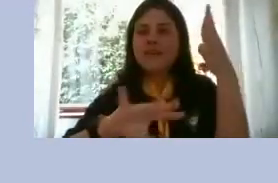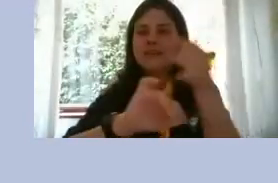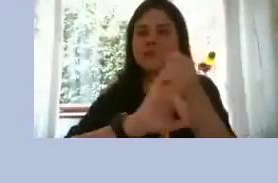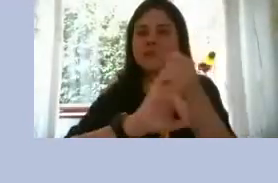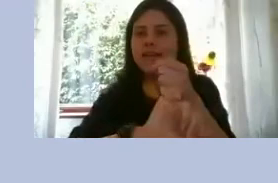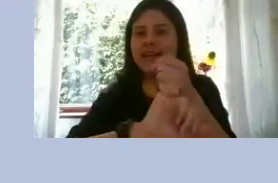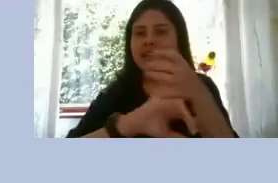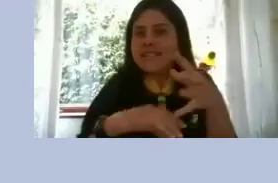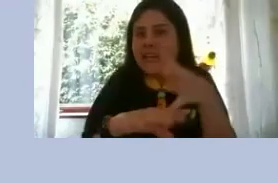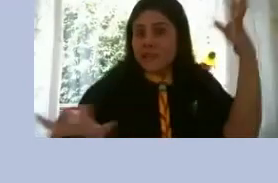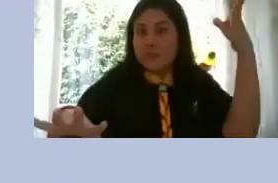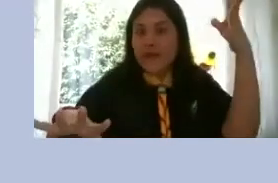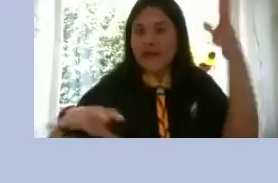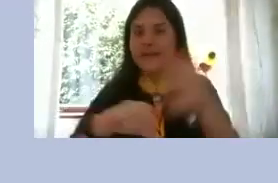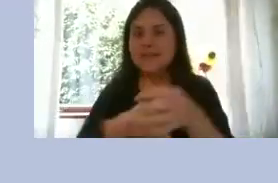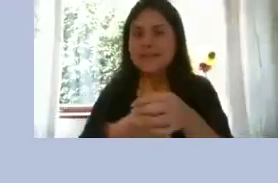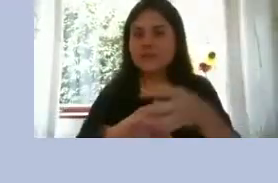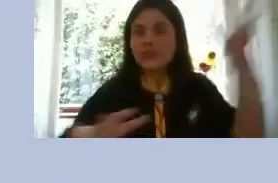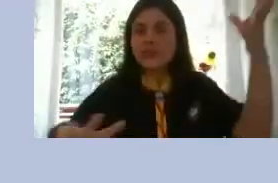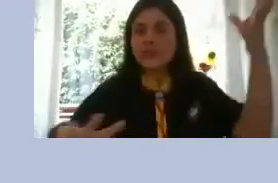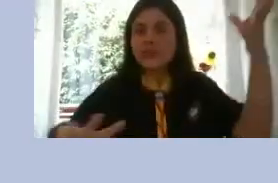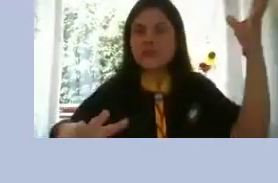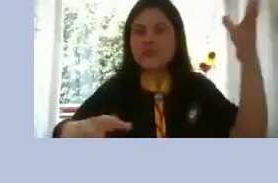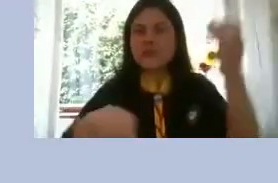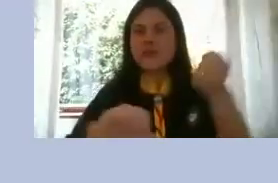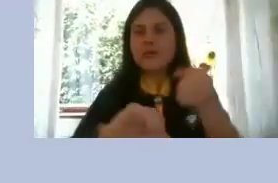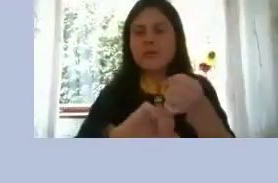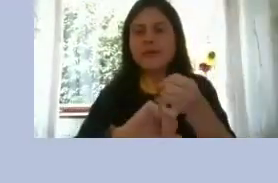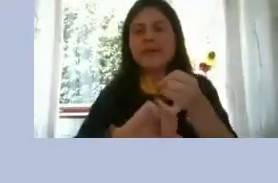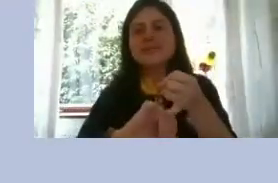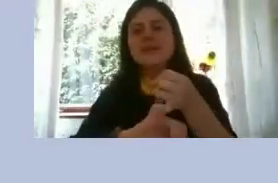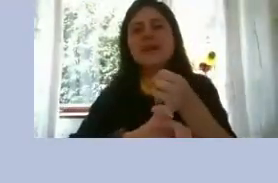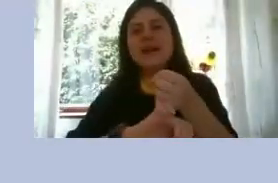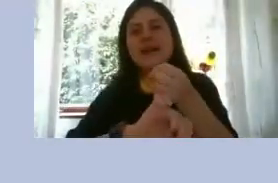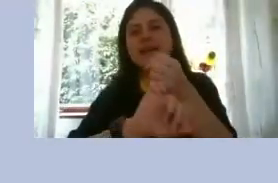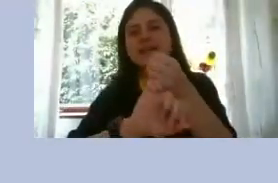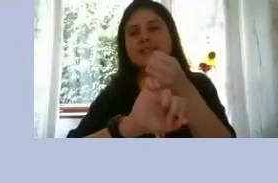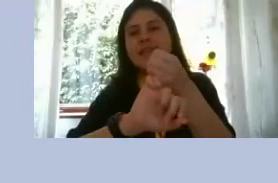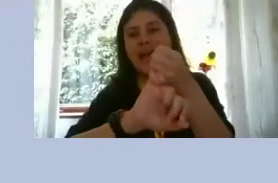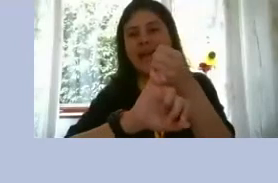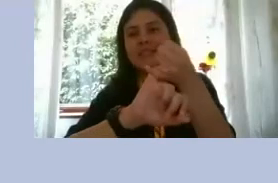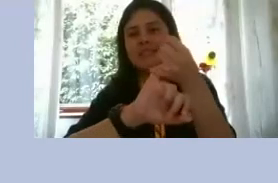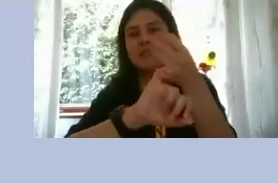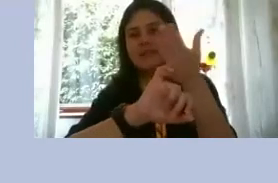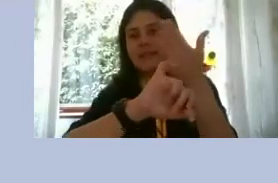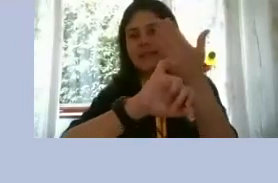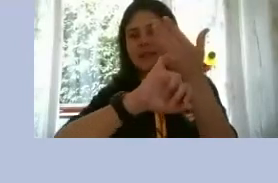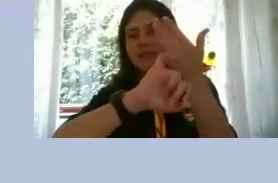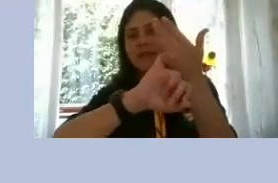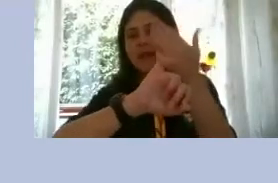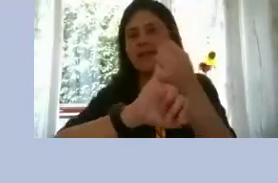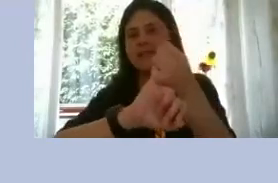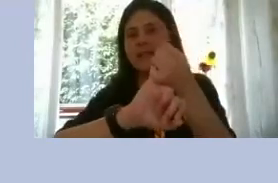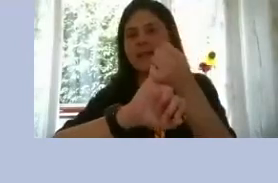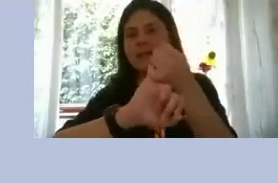silver, and it's like a sparkling, it's something so big. So it's S, yes, you